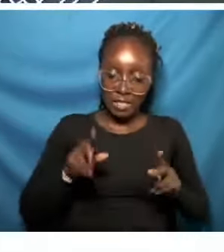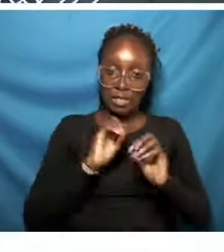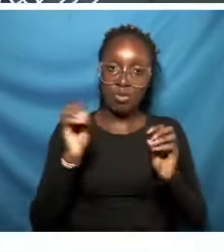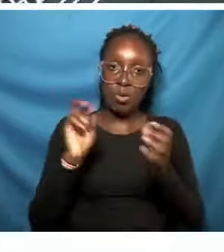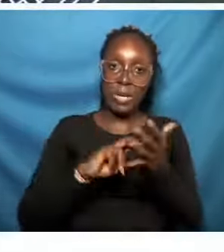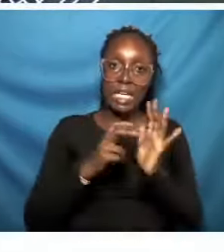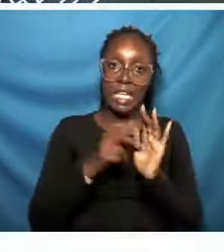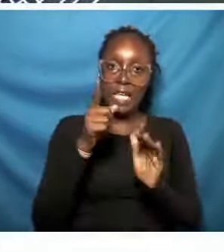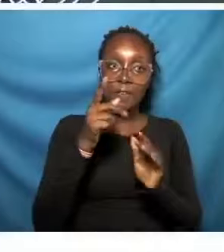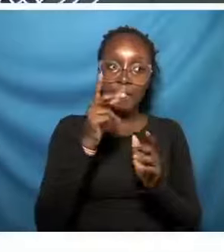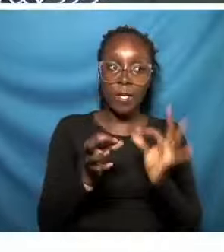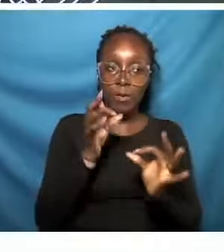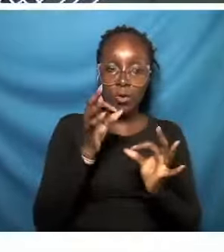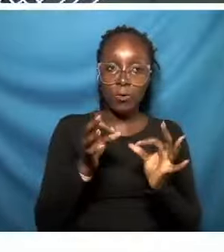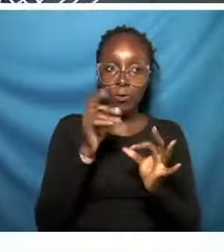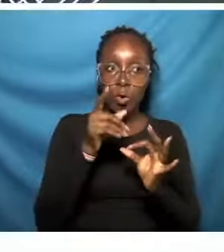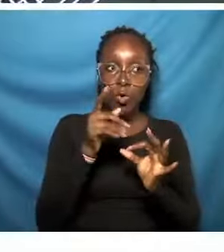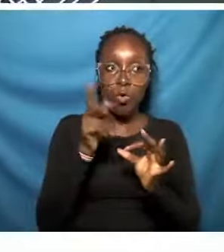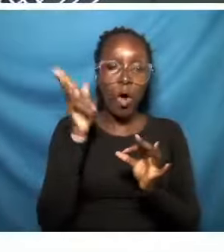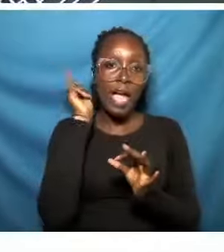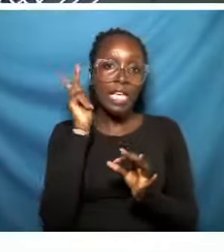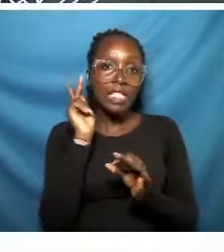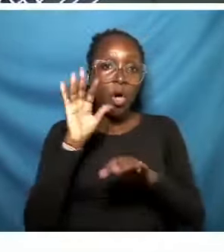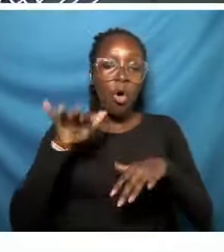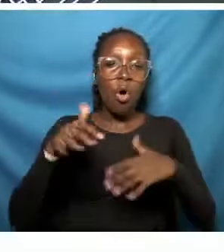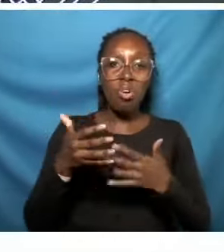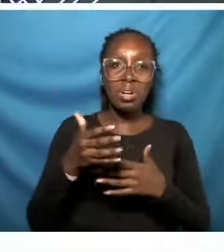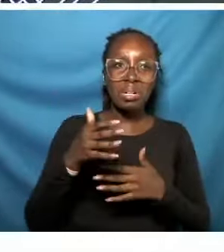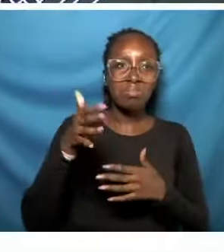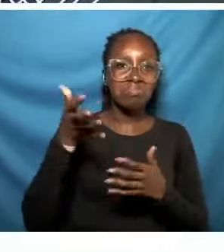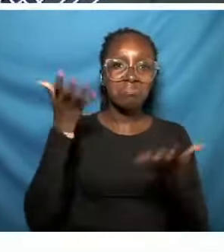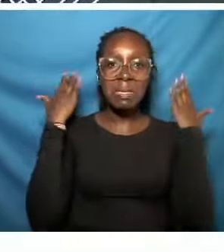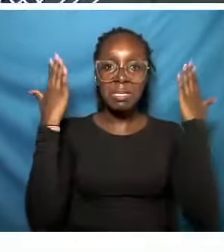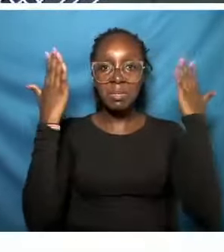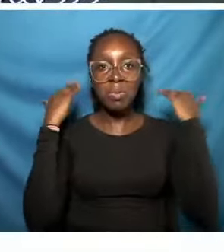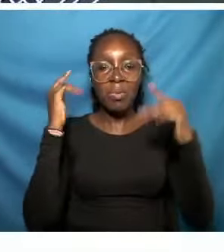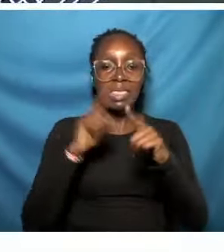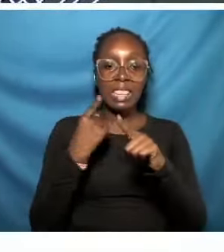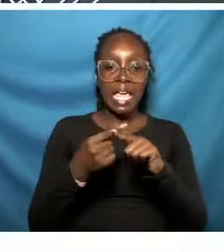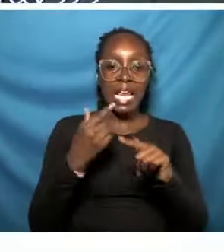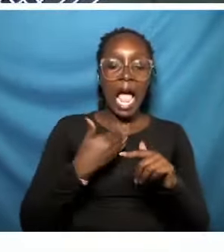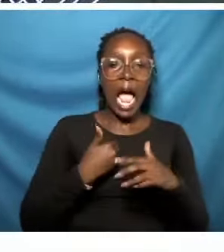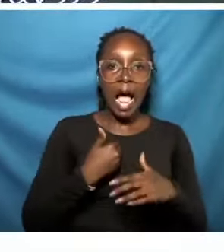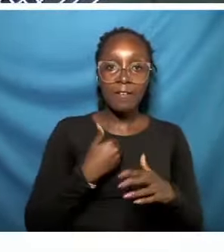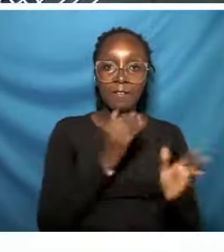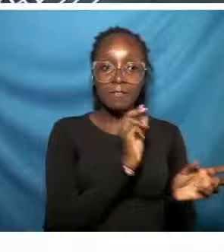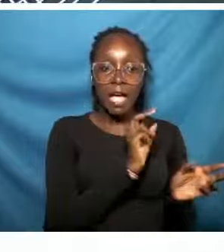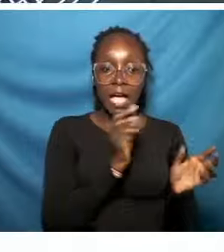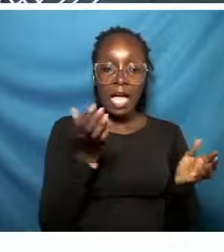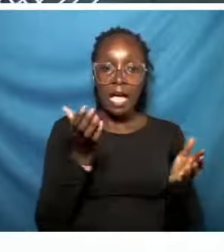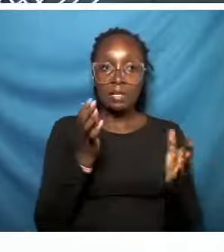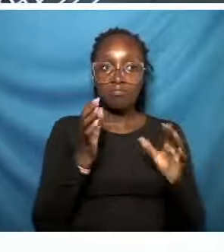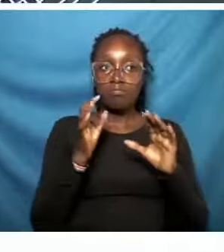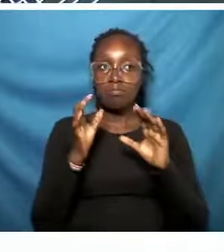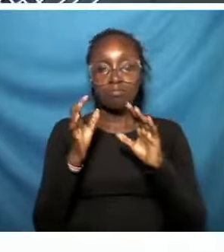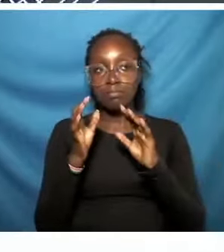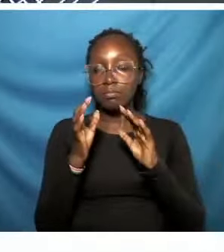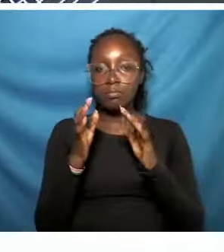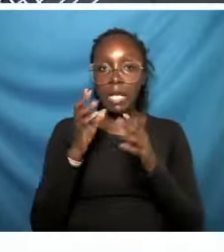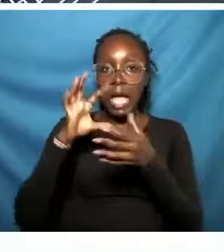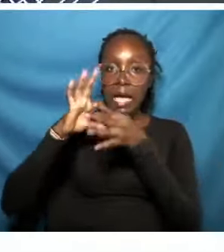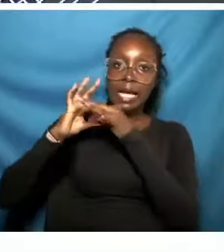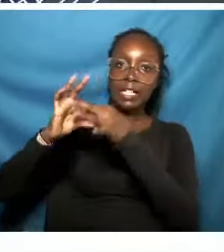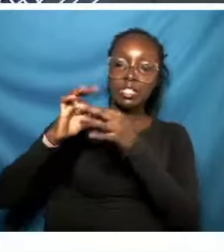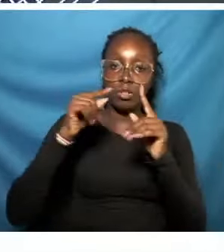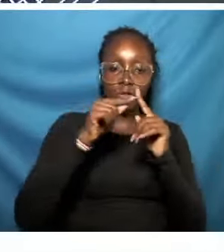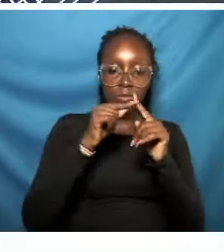if you are a Bukusu, or if you are a Meru, and they practice cultural cutting, it is an offense. It simply means that if you